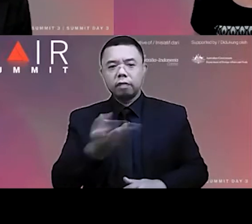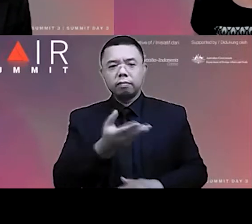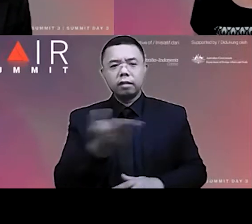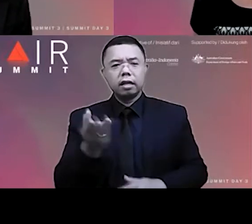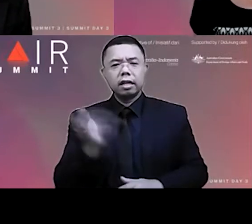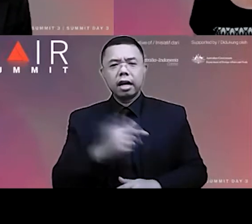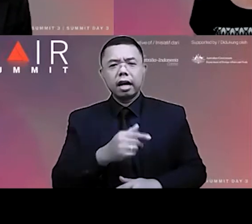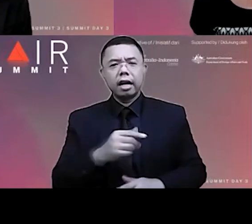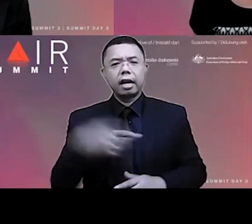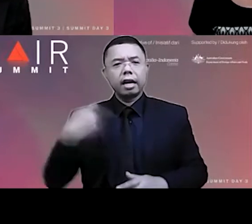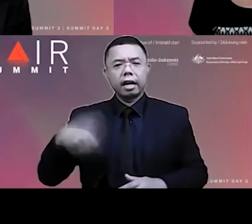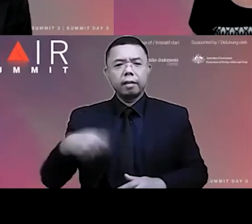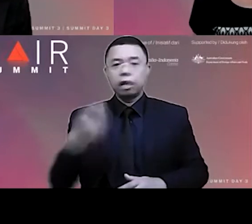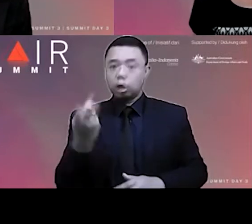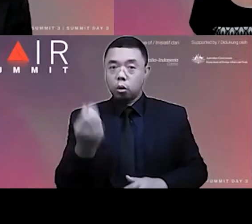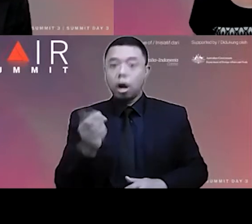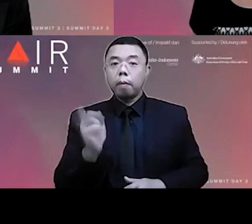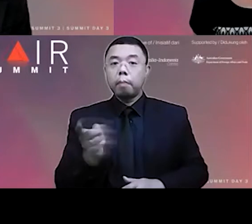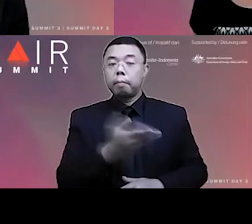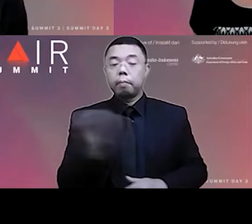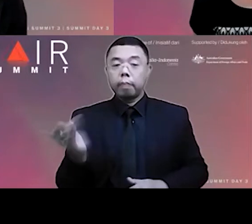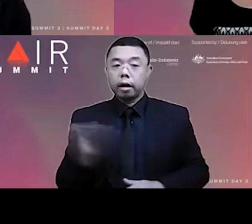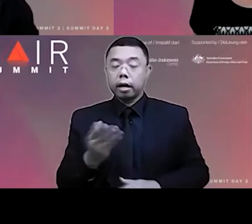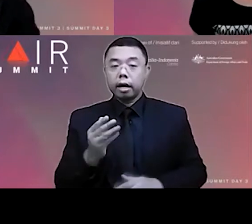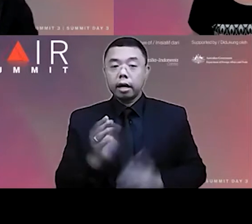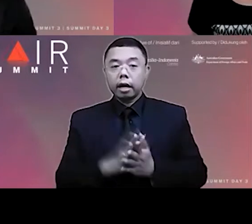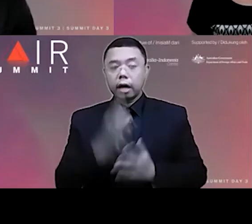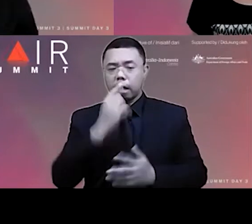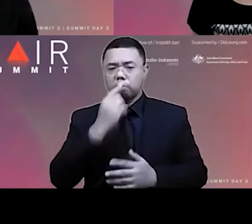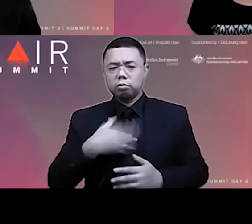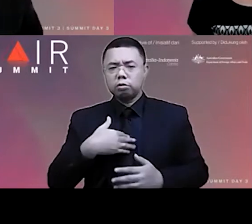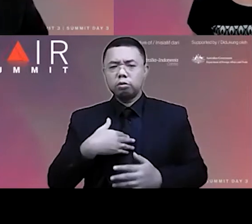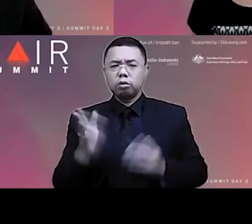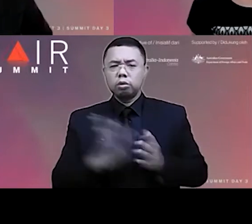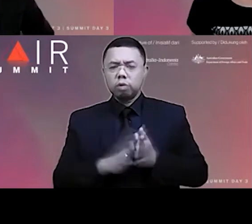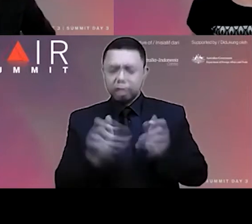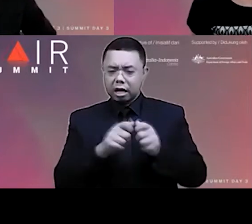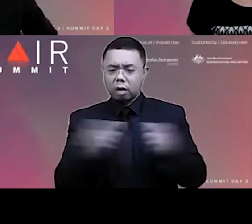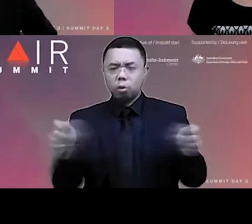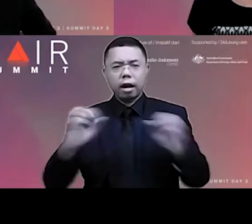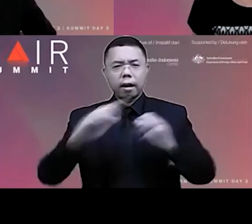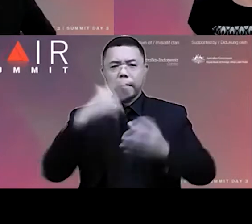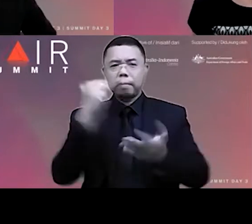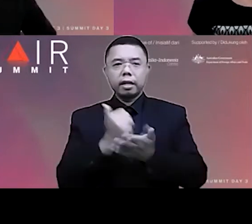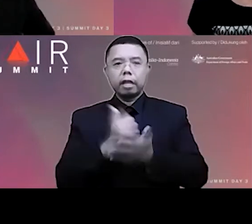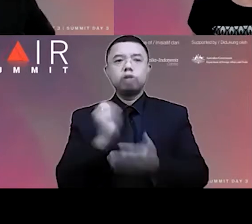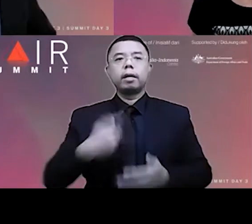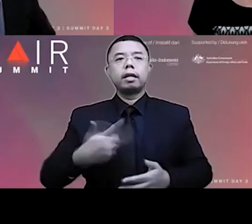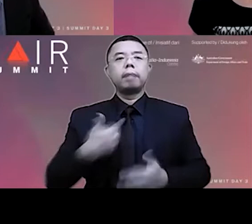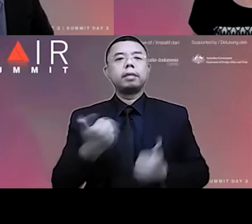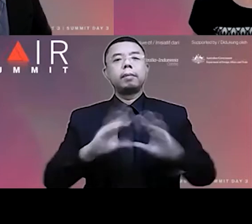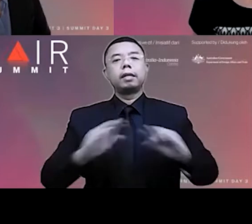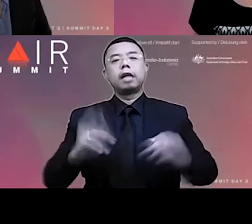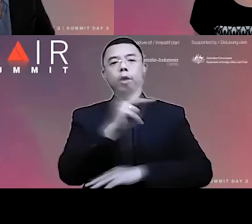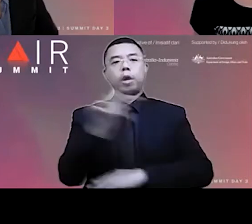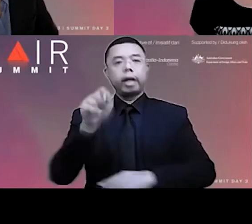a critical parameters for us to undertake this project. So basically, this project wants to